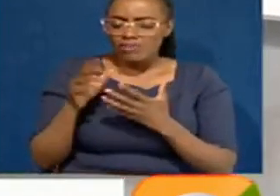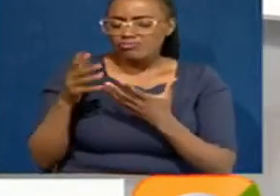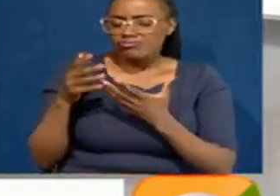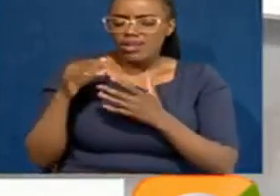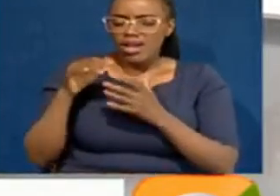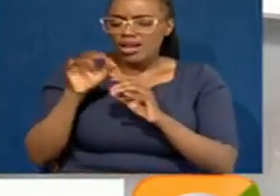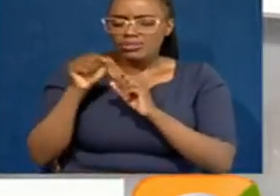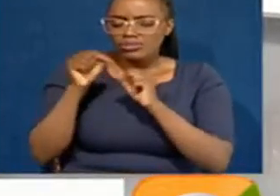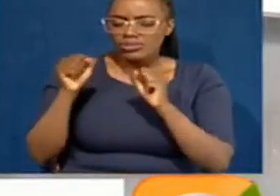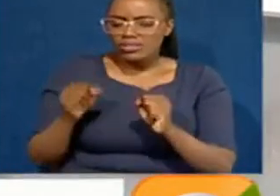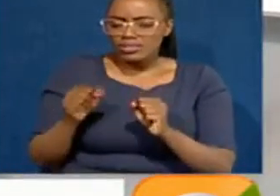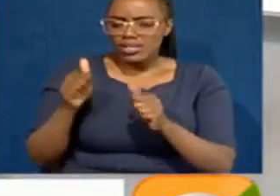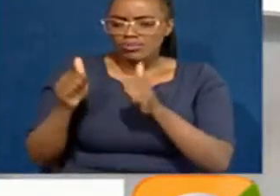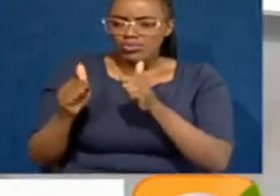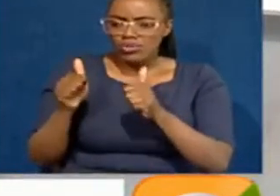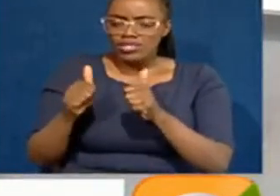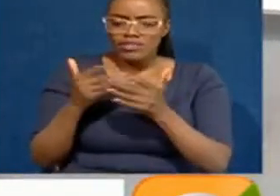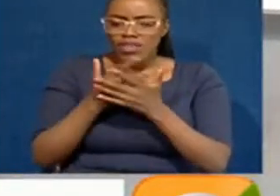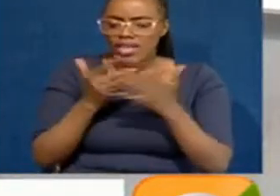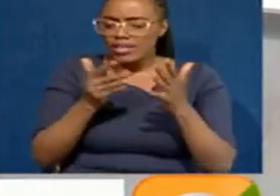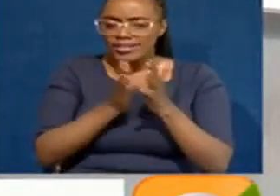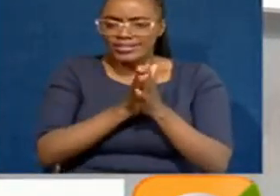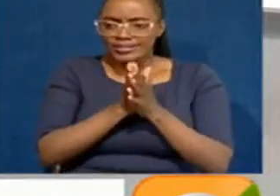where any interested